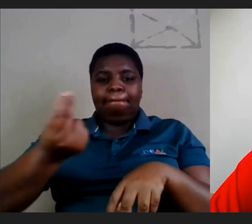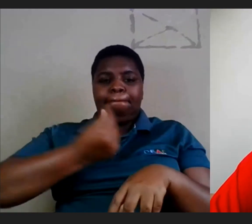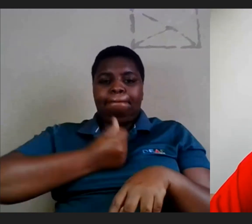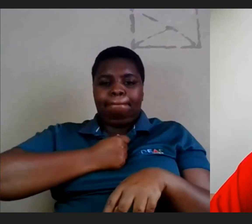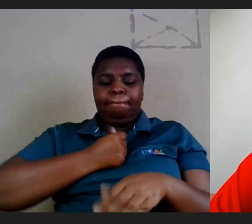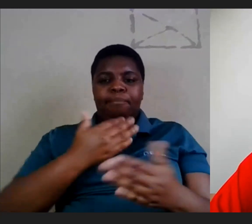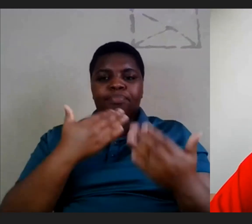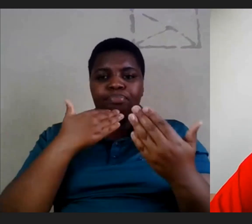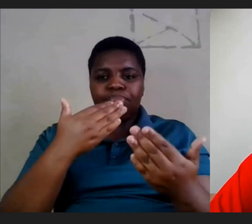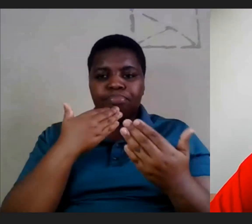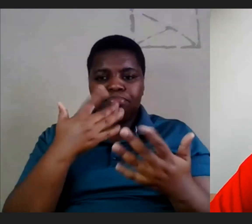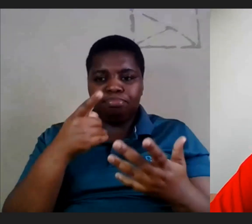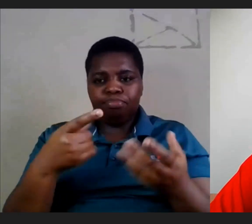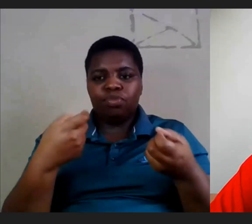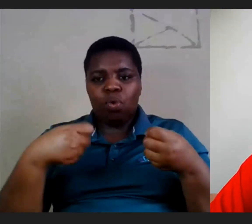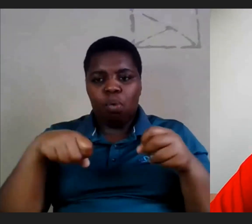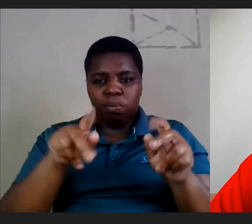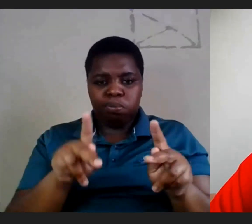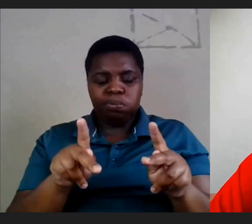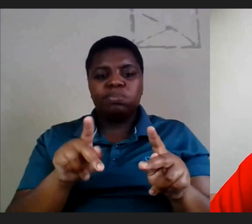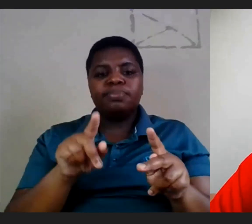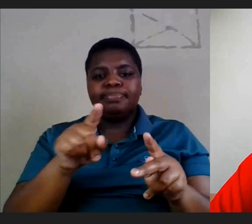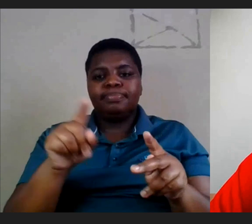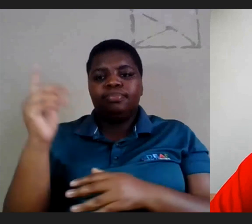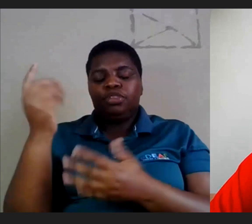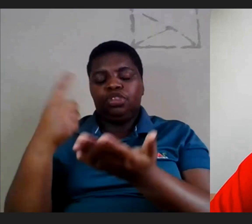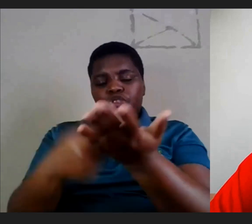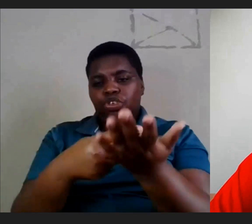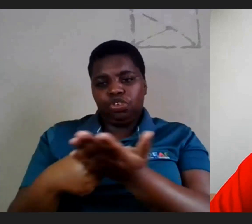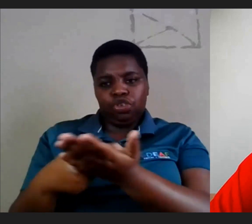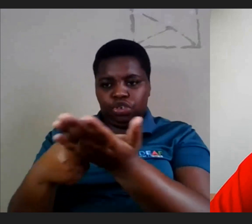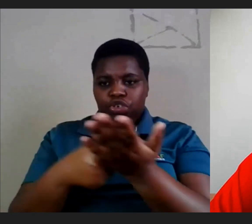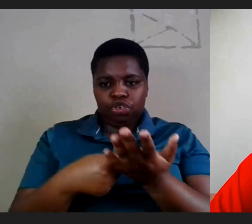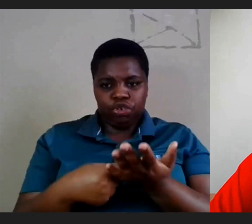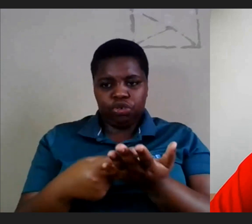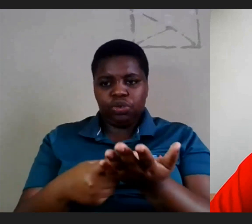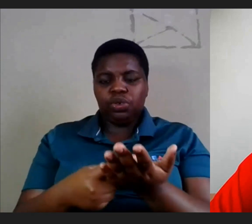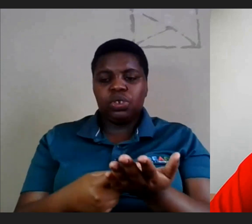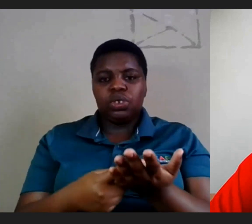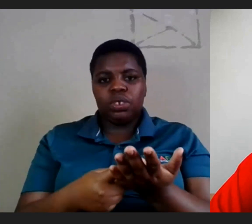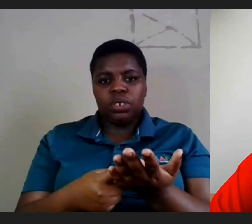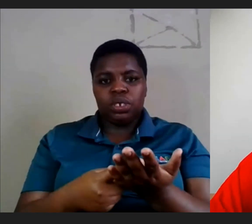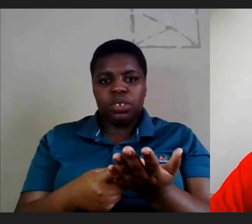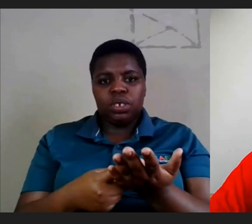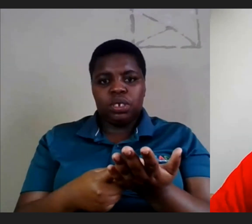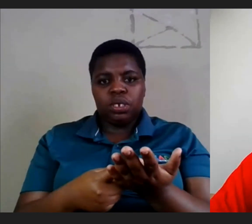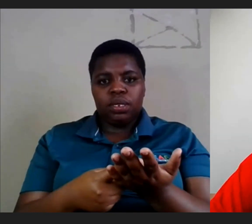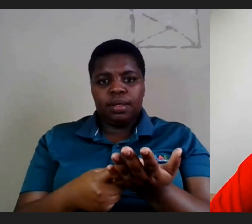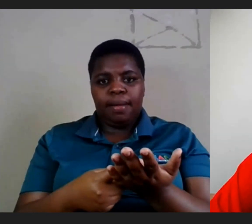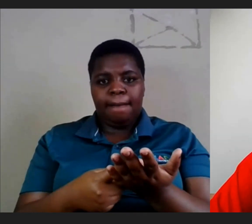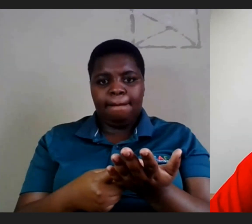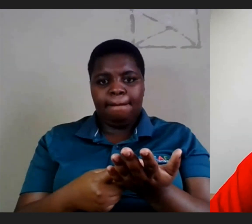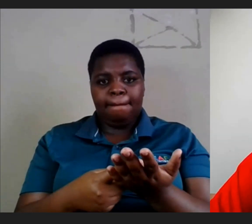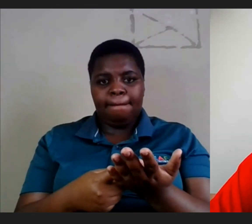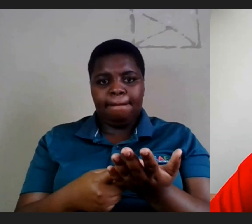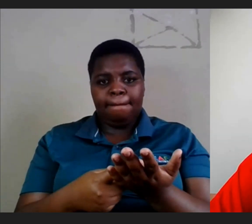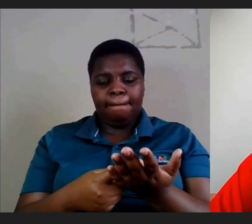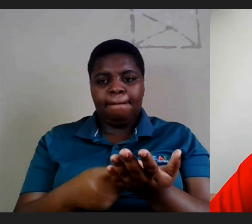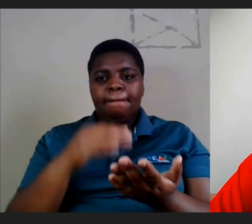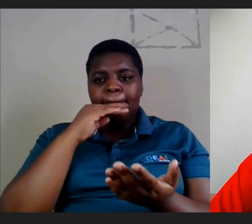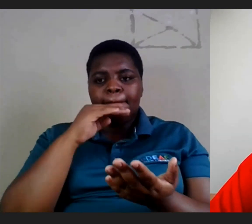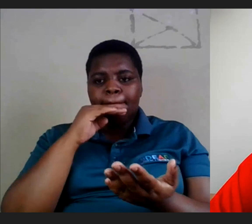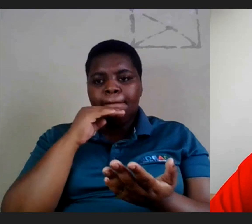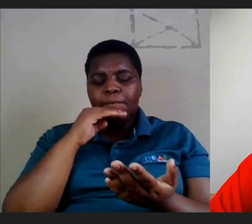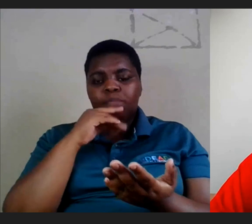Thank you very much for this rich discussion. We With this, we are now at the end of our third Forgotten